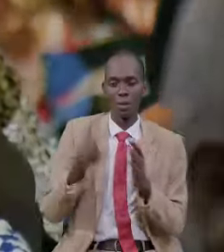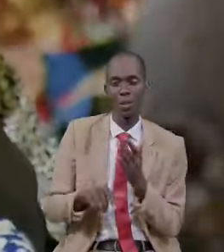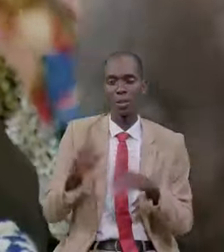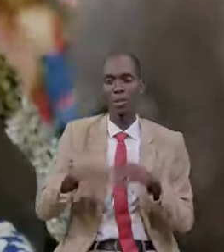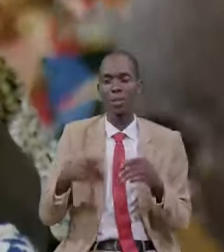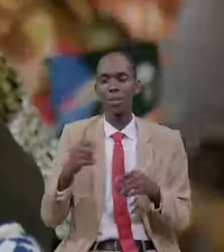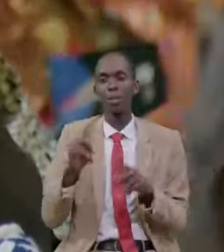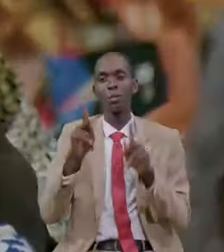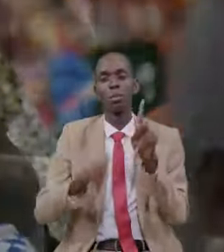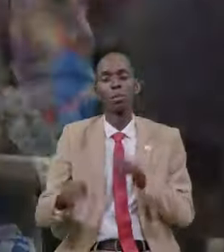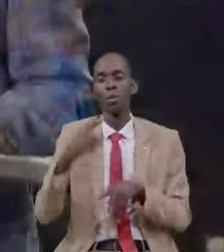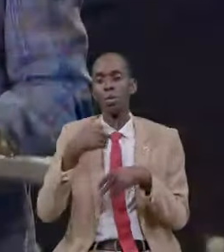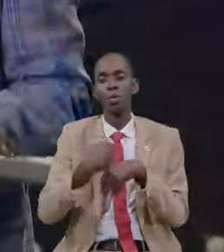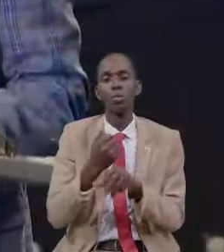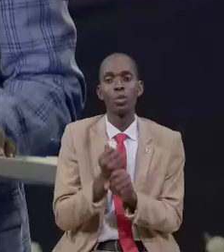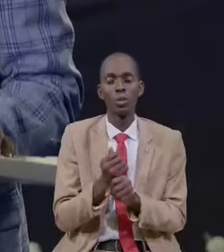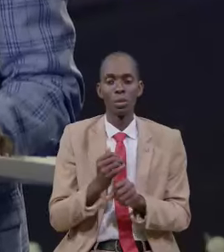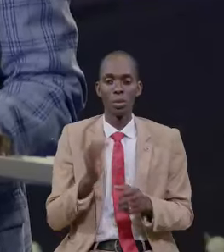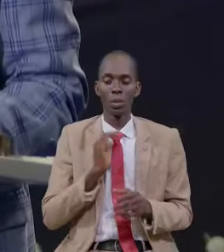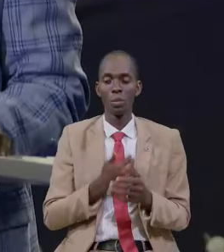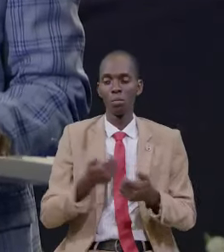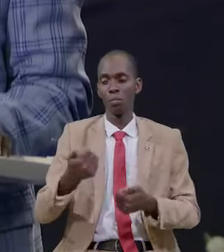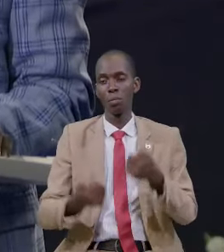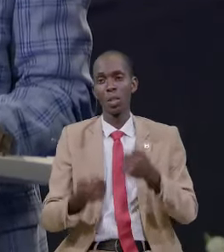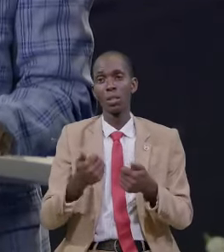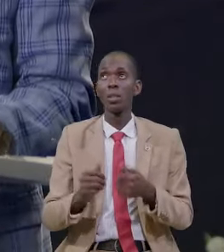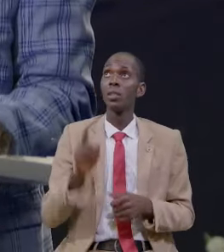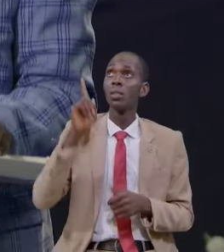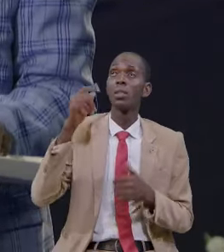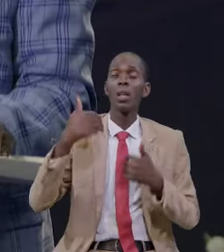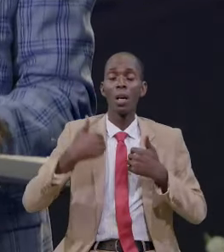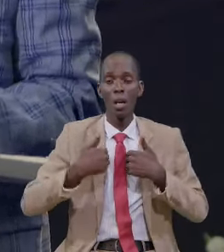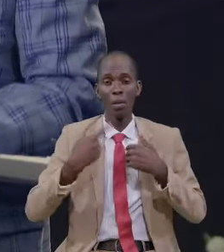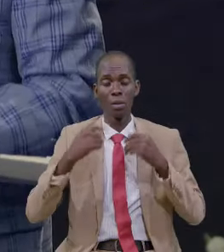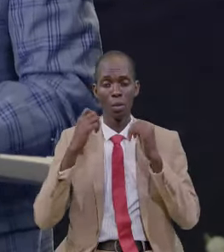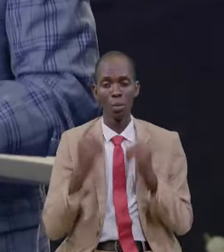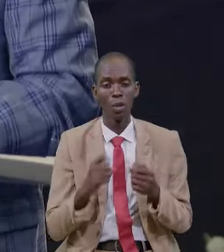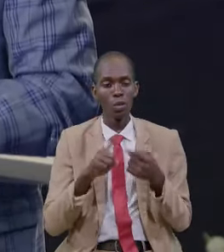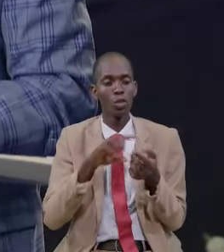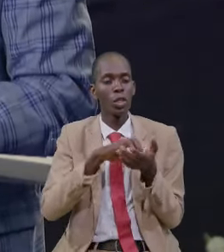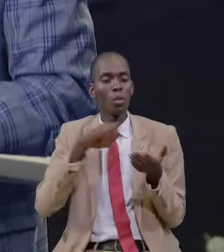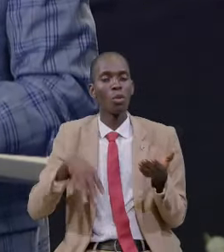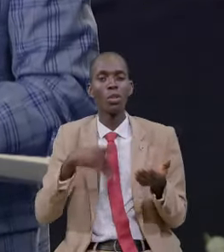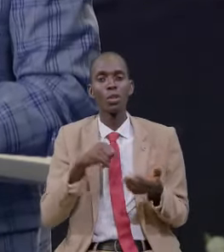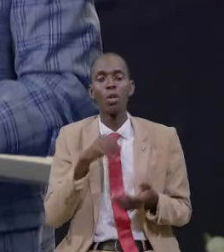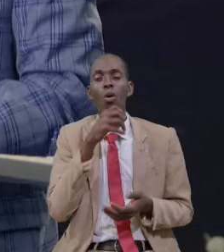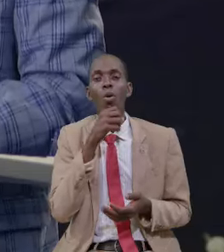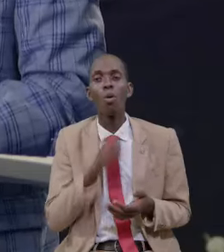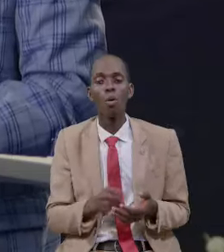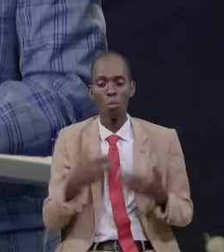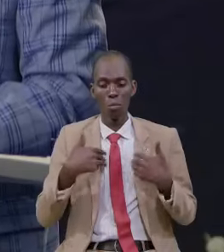has the part to fix, remove the old one, fix a brand